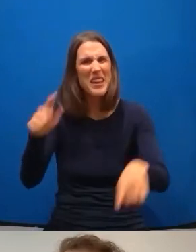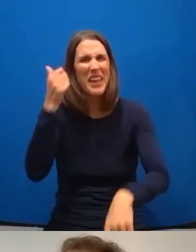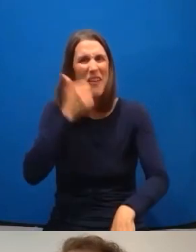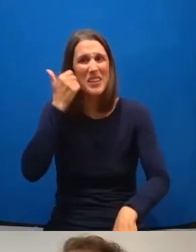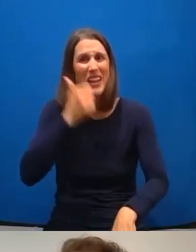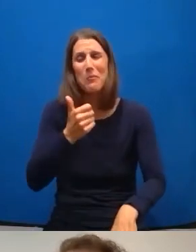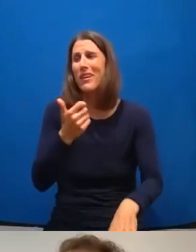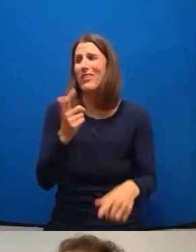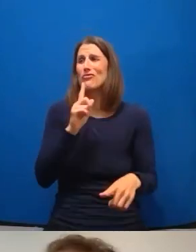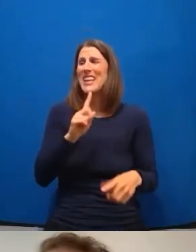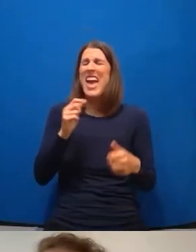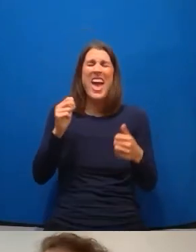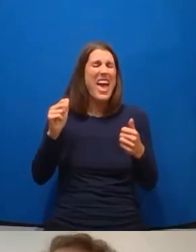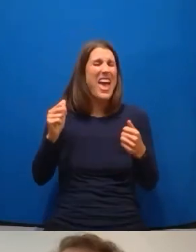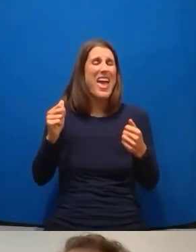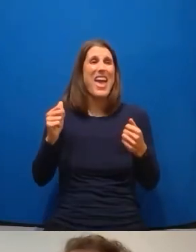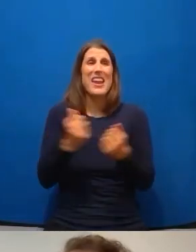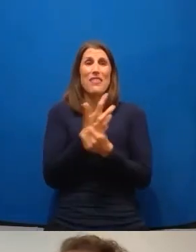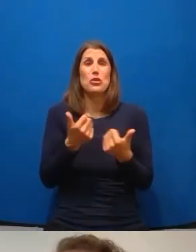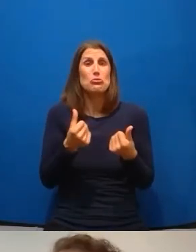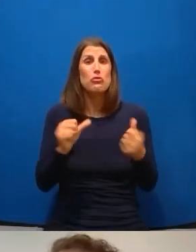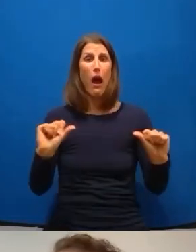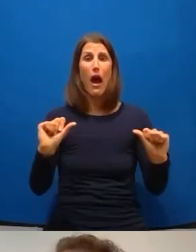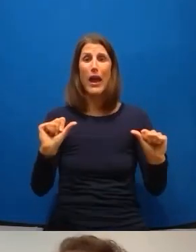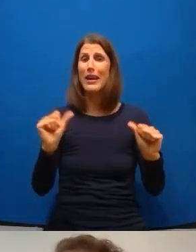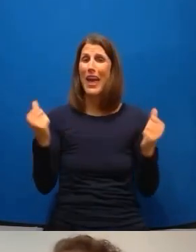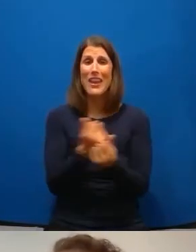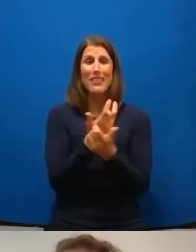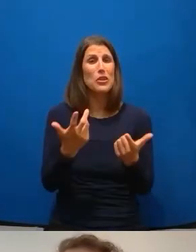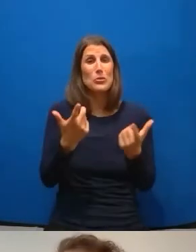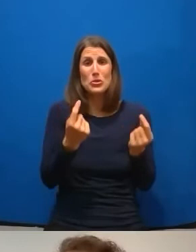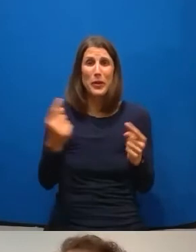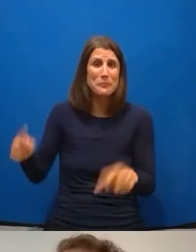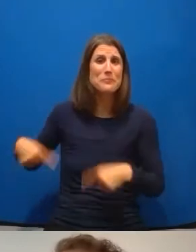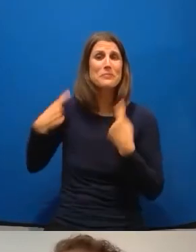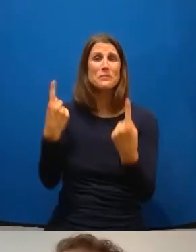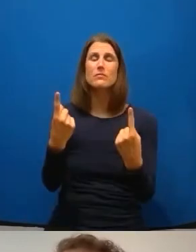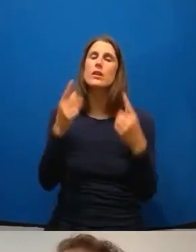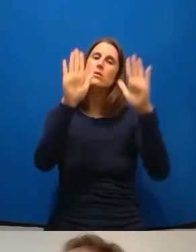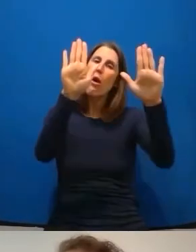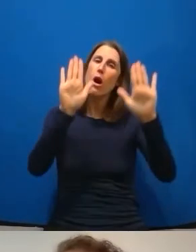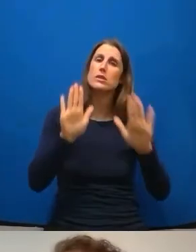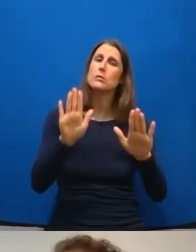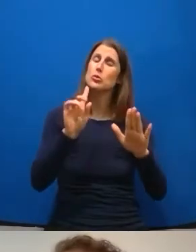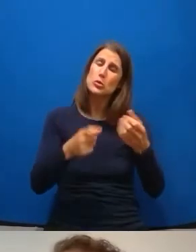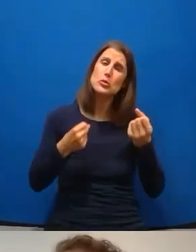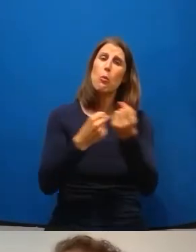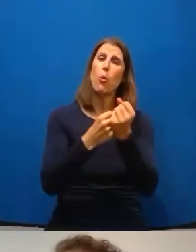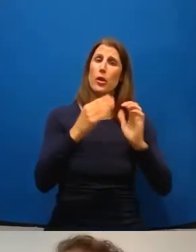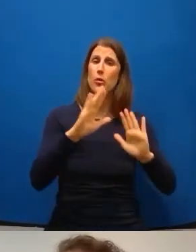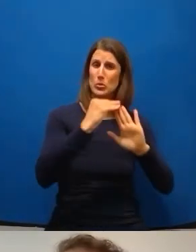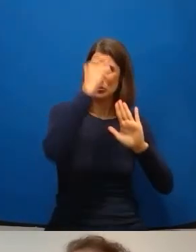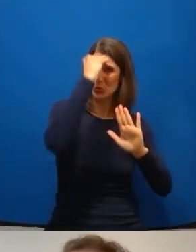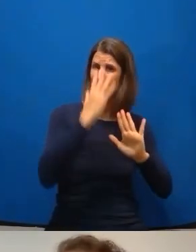because it's wild. It's a wild time, and I bet the students loved every minute of what you can give them. And just keep pushing. I mean, I feel